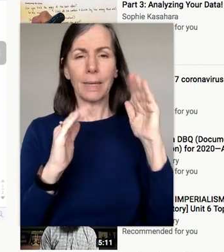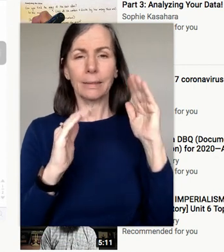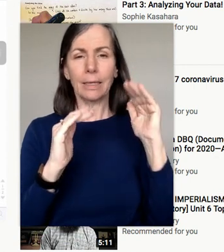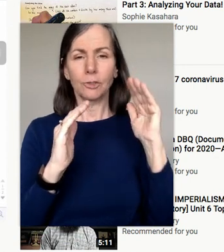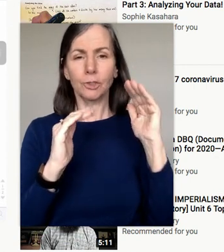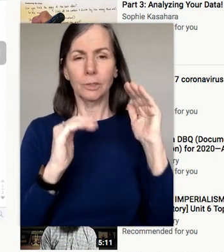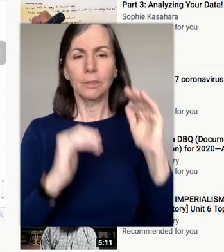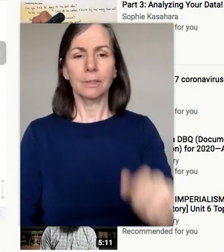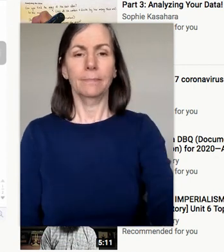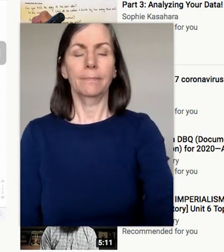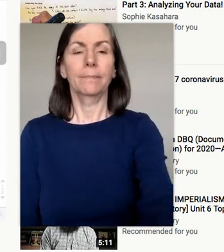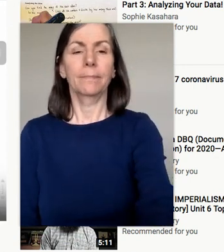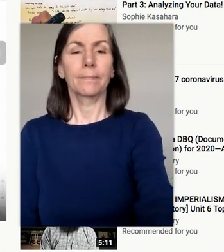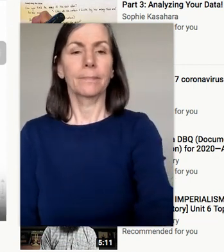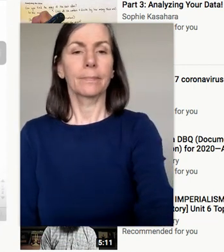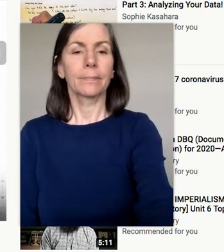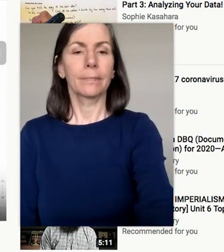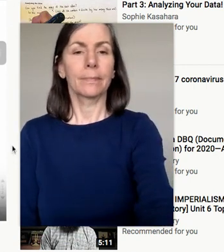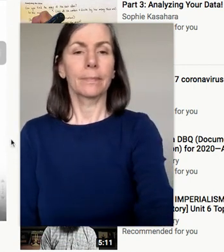expectations.